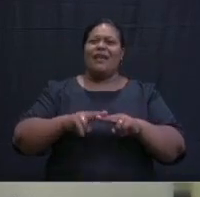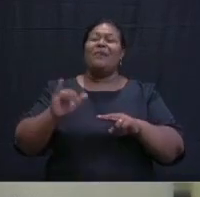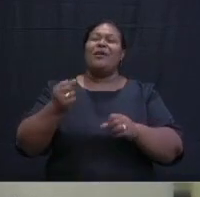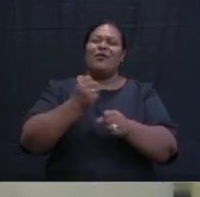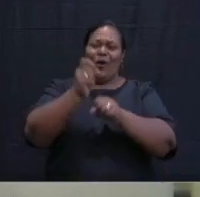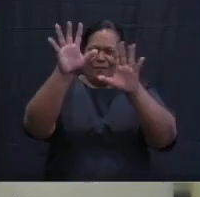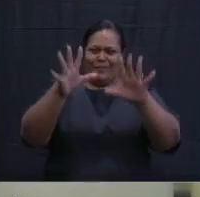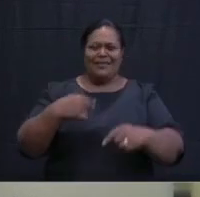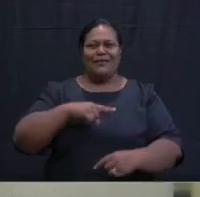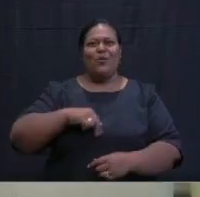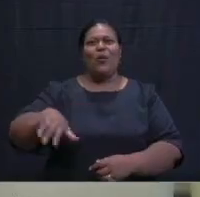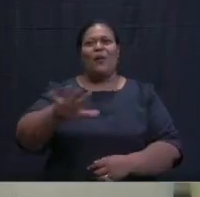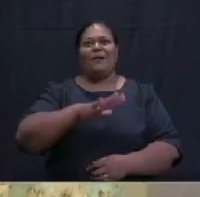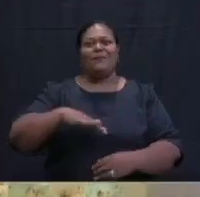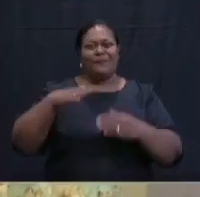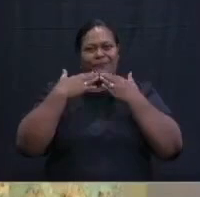all.